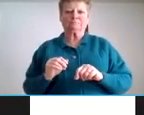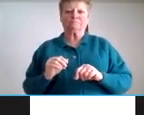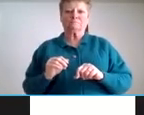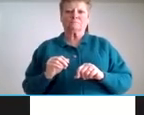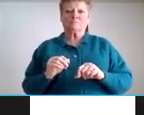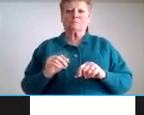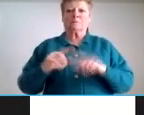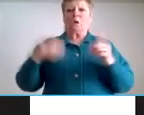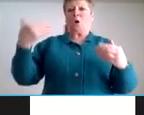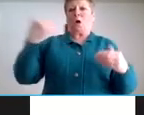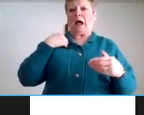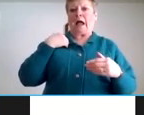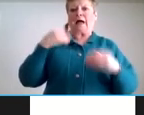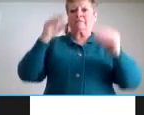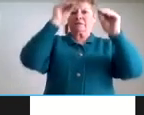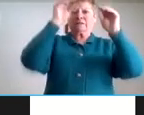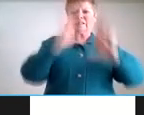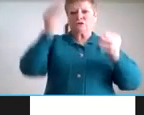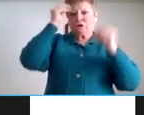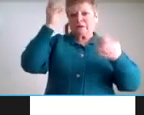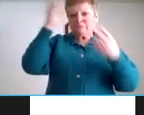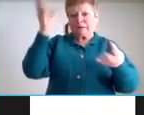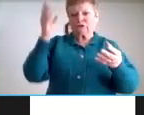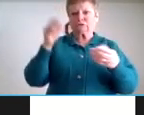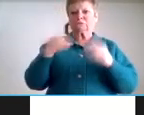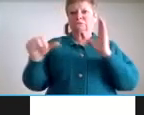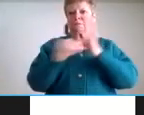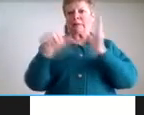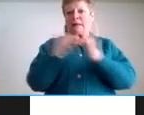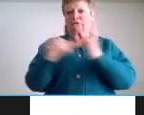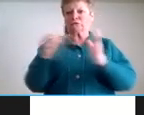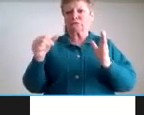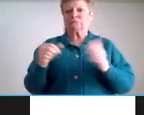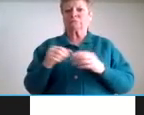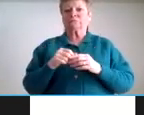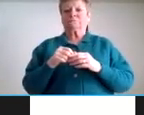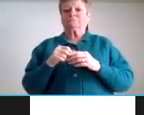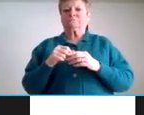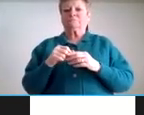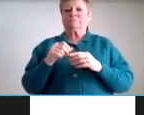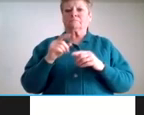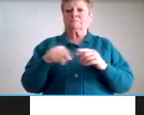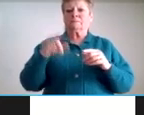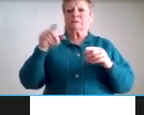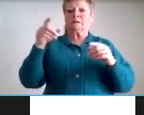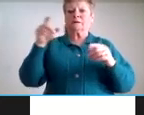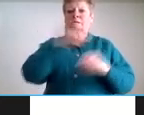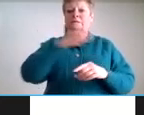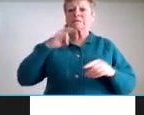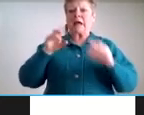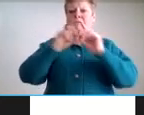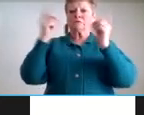So here we have the teacher information page that our minister was talking about. And the staff of the department, Nova